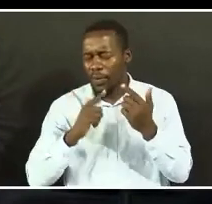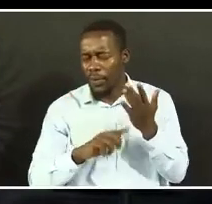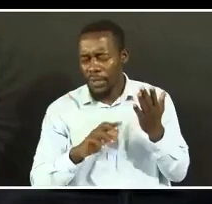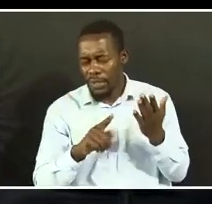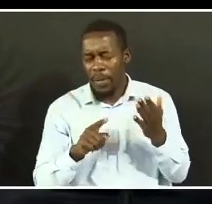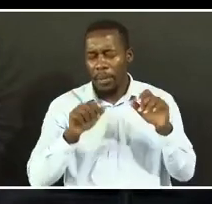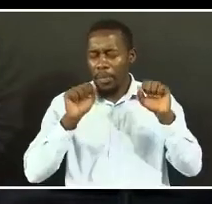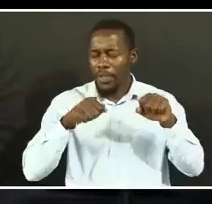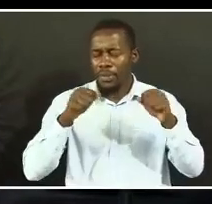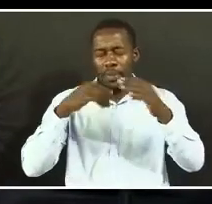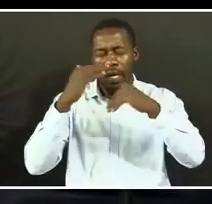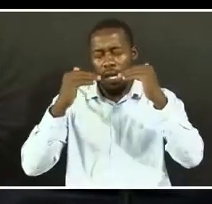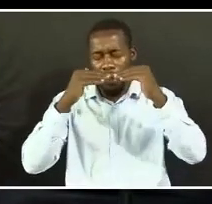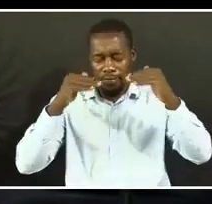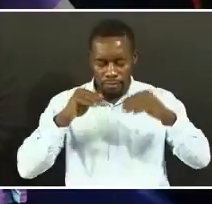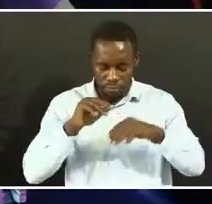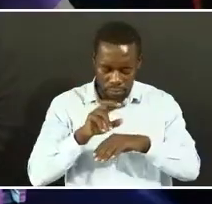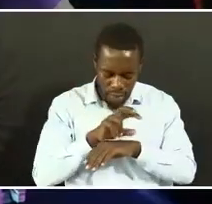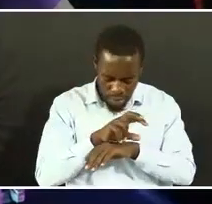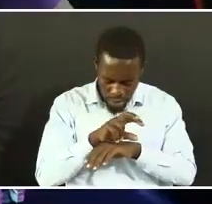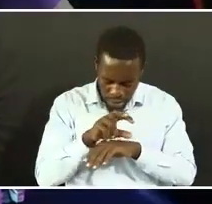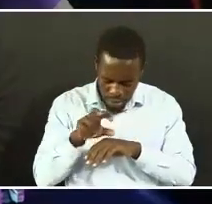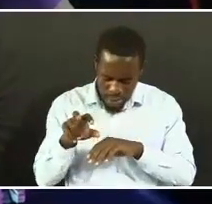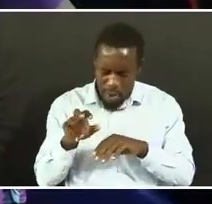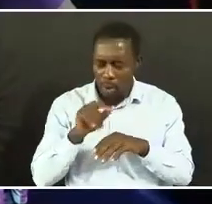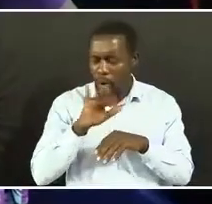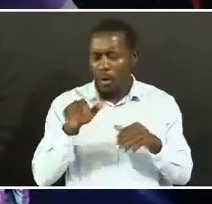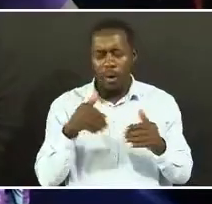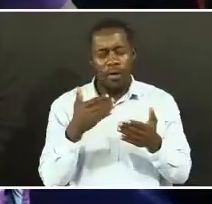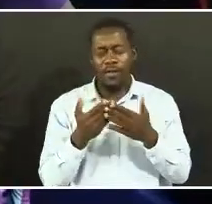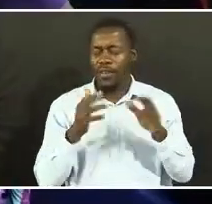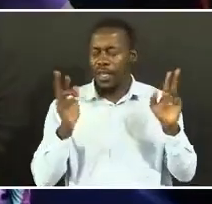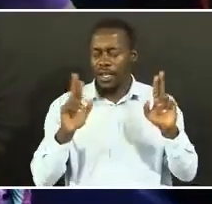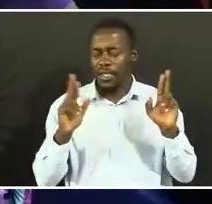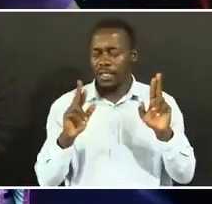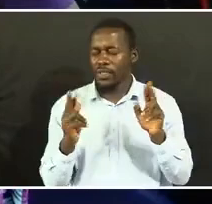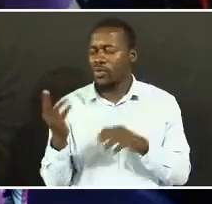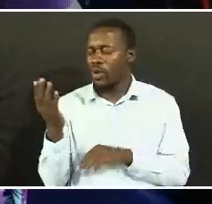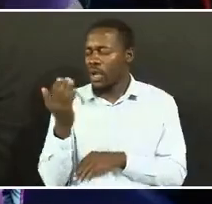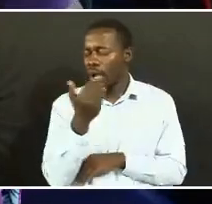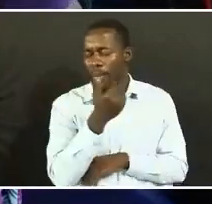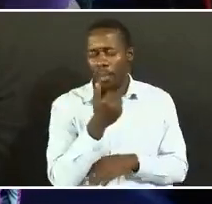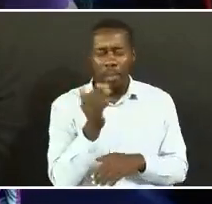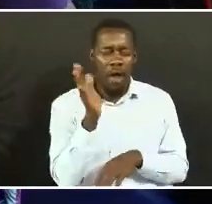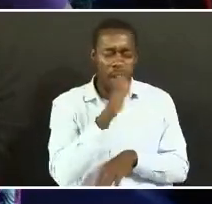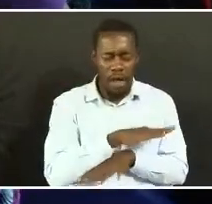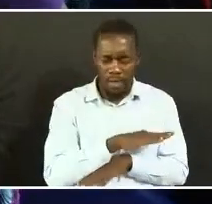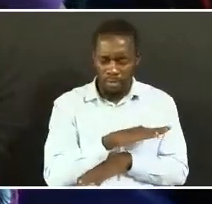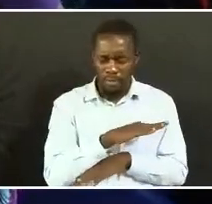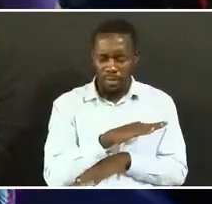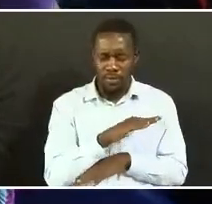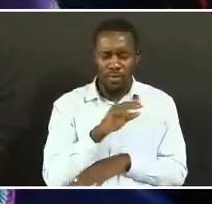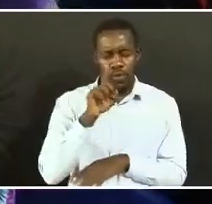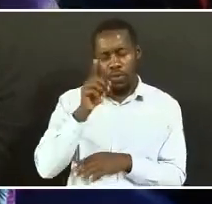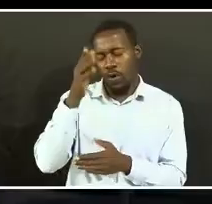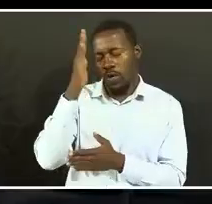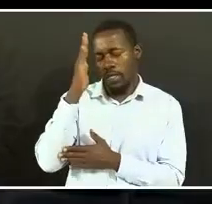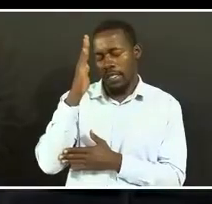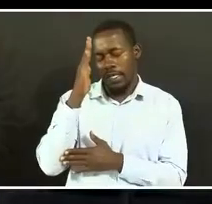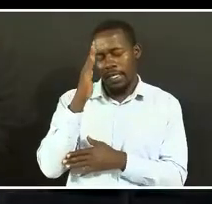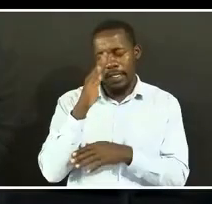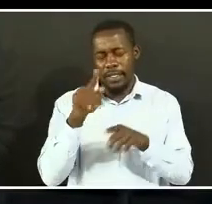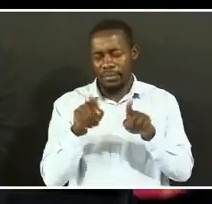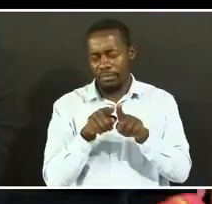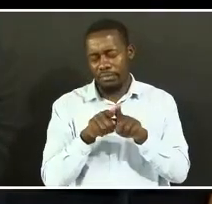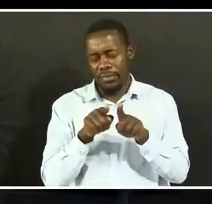special note of them, that they desire to get back home, dear God. They reflect on their chronicles in far country, that country,